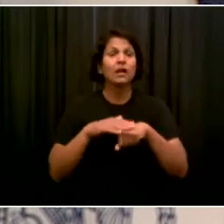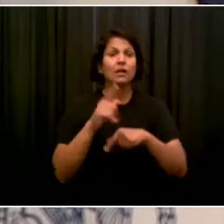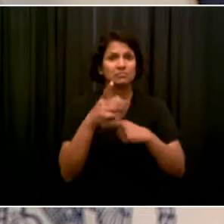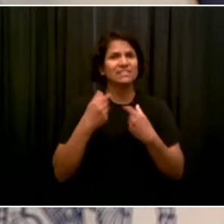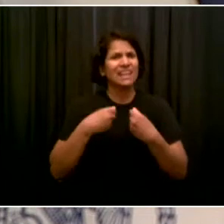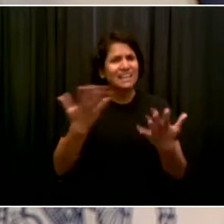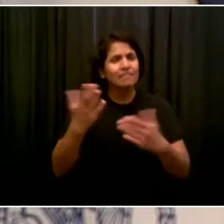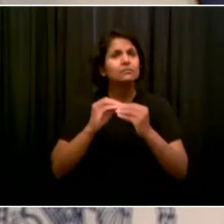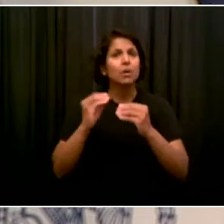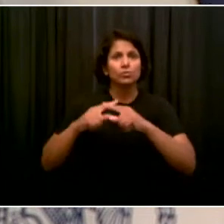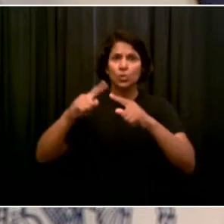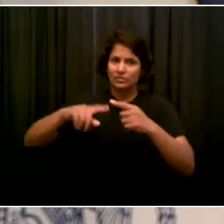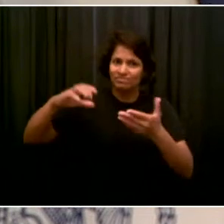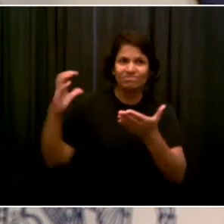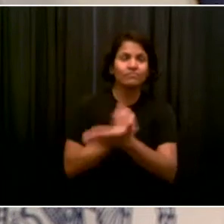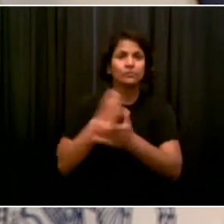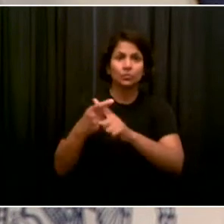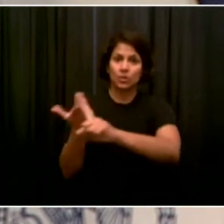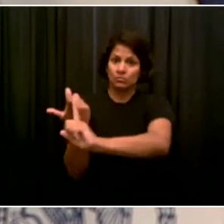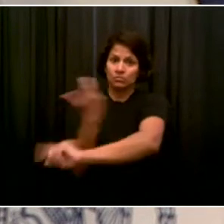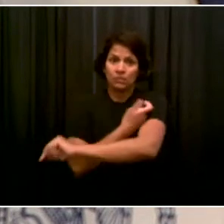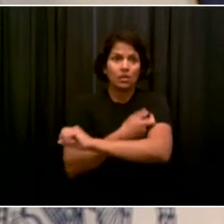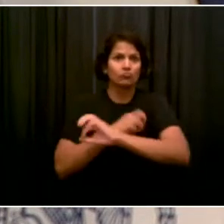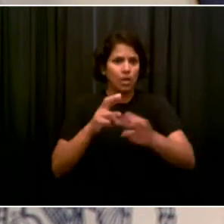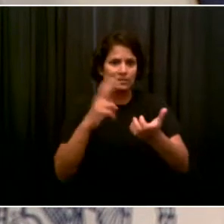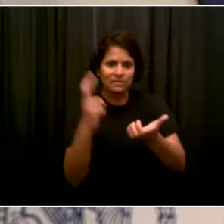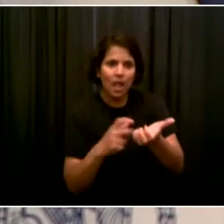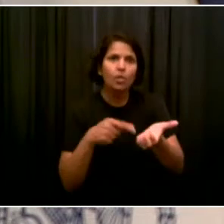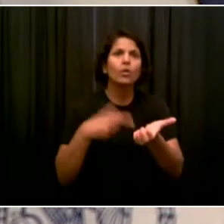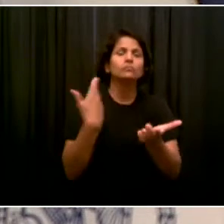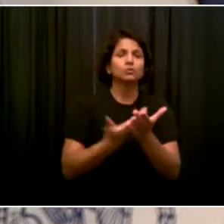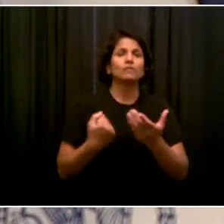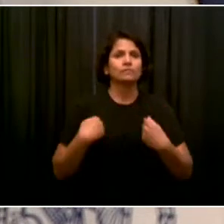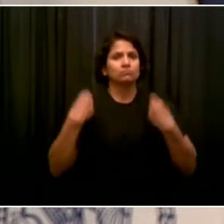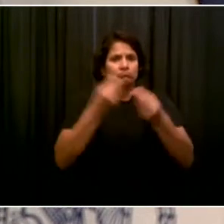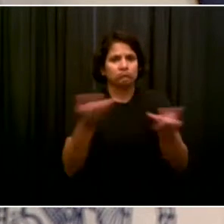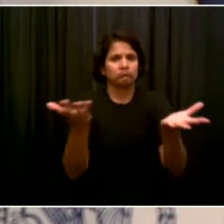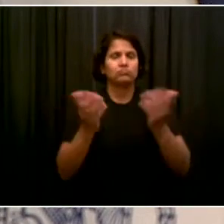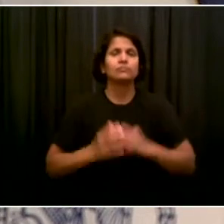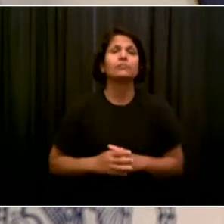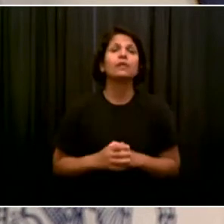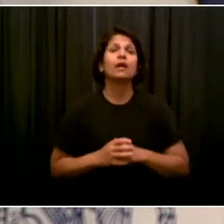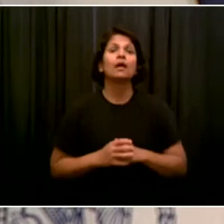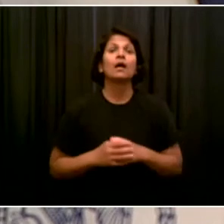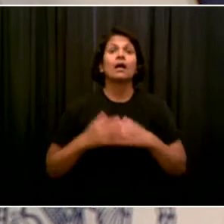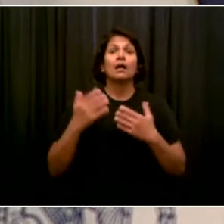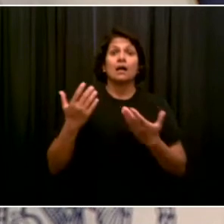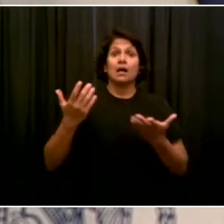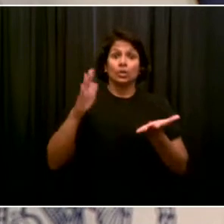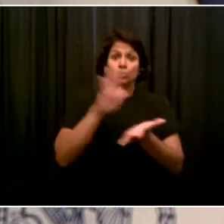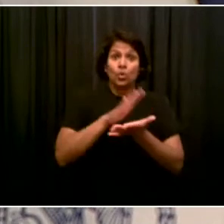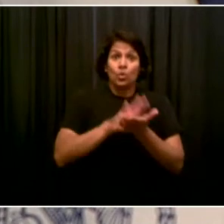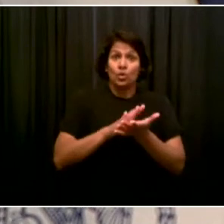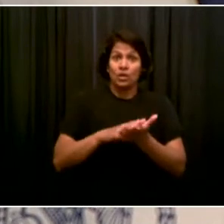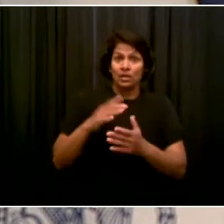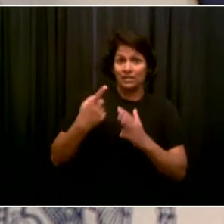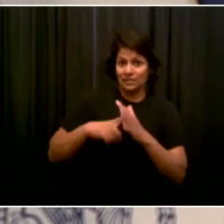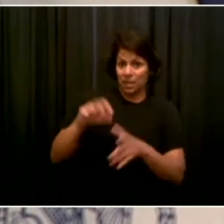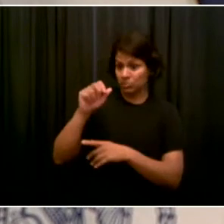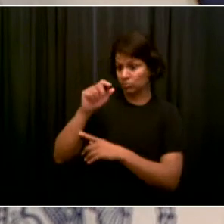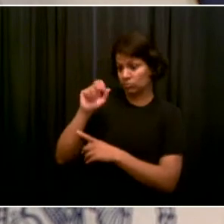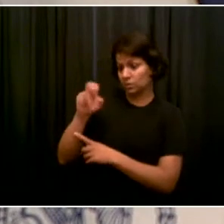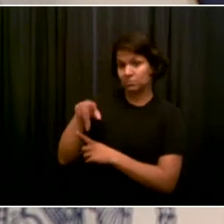really constructively to get everyone ready. Then in the week of September 13th, we start to follow up with inspections and, if